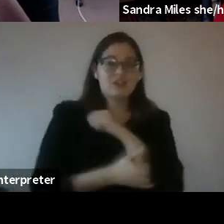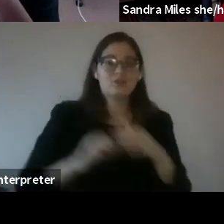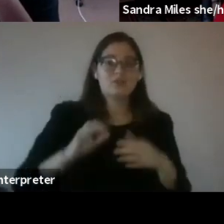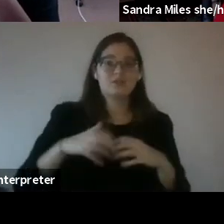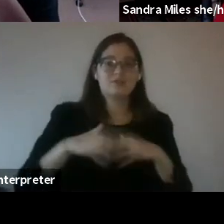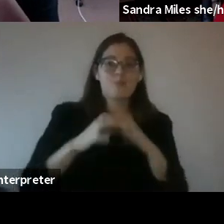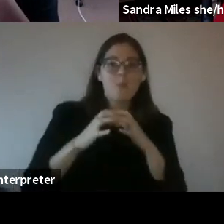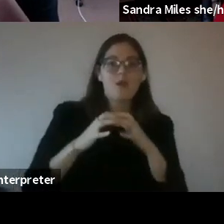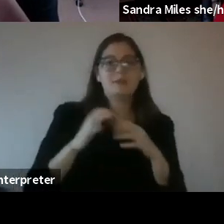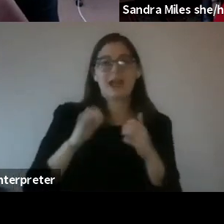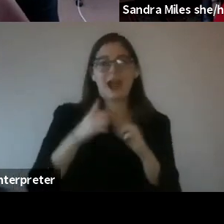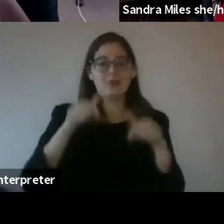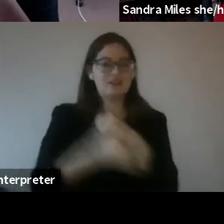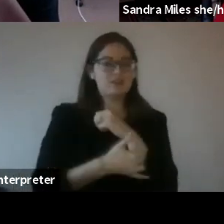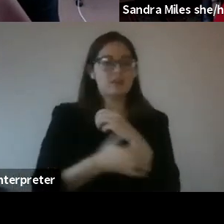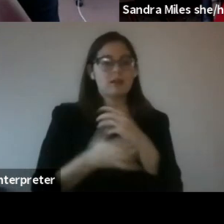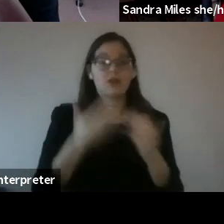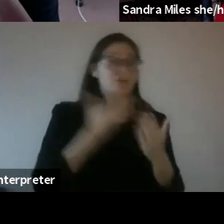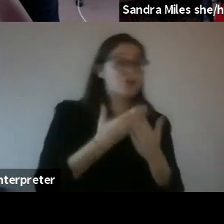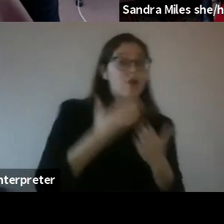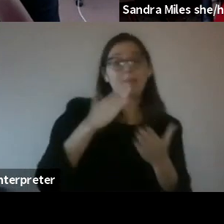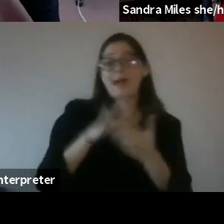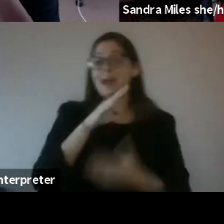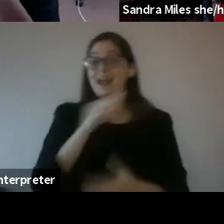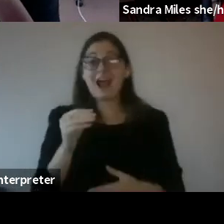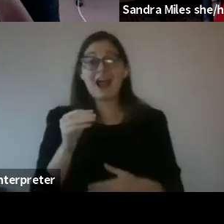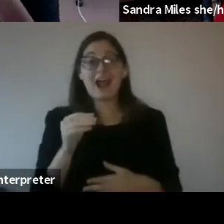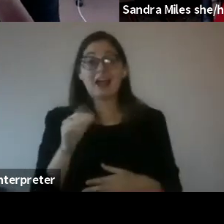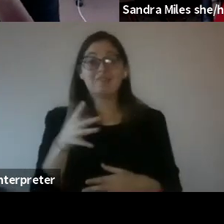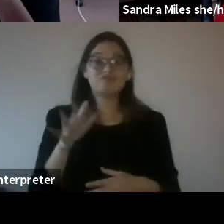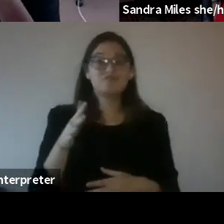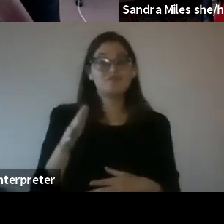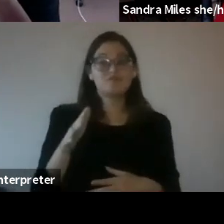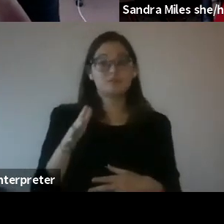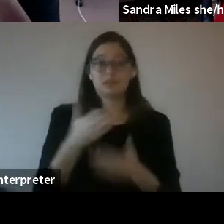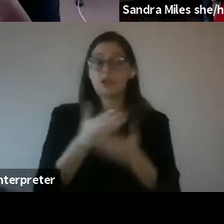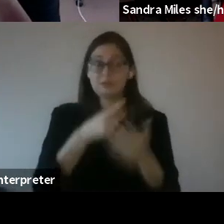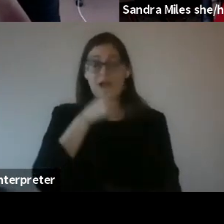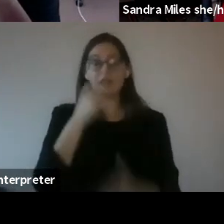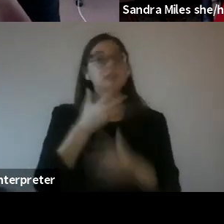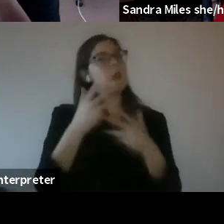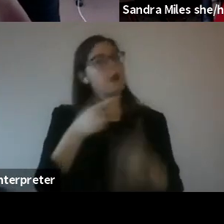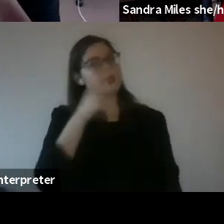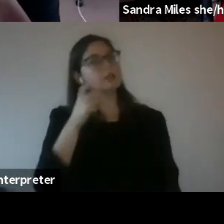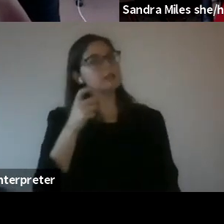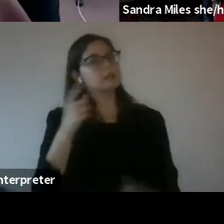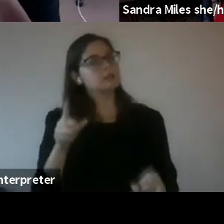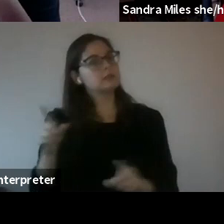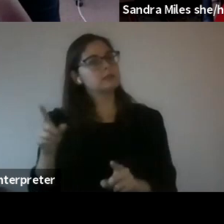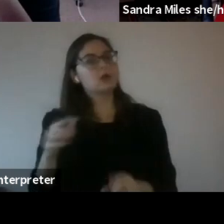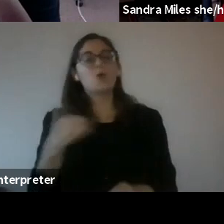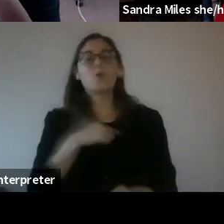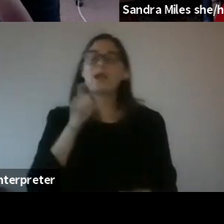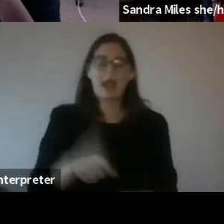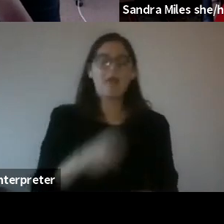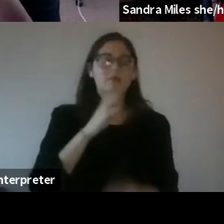this country, you know, even the good, the bad, and the indifferent. And, you know, there's some ugly, a lot of ugly, you know, we have to talk about